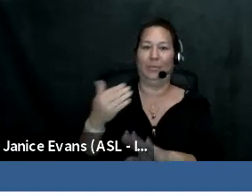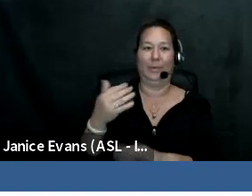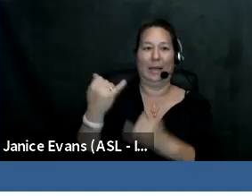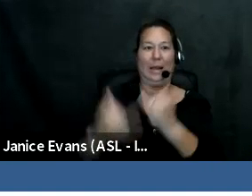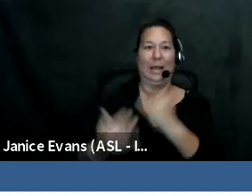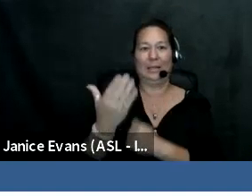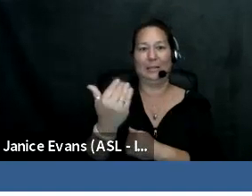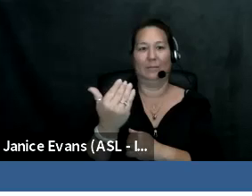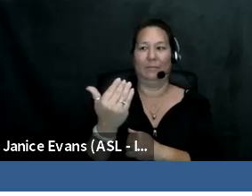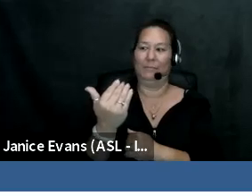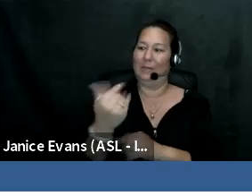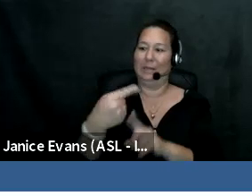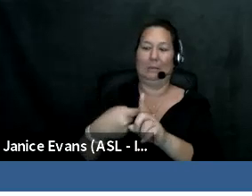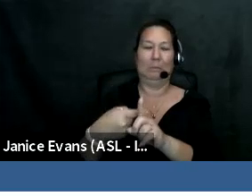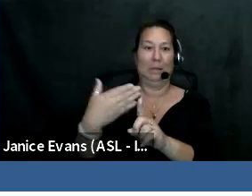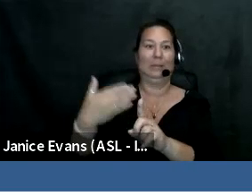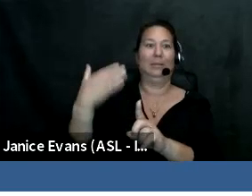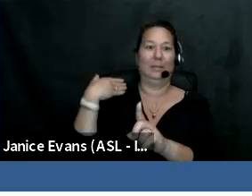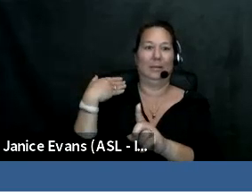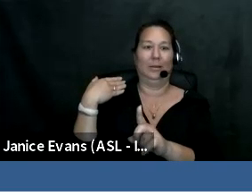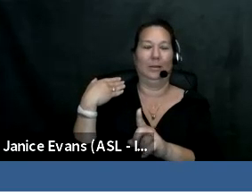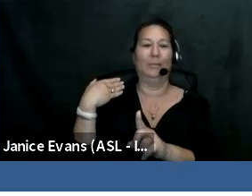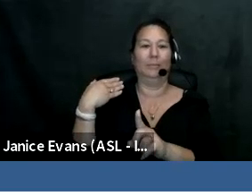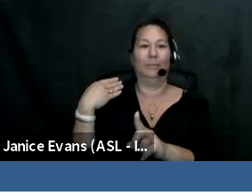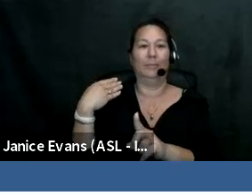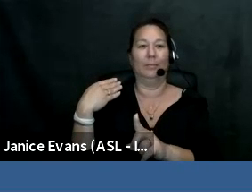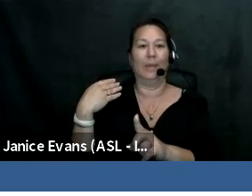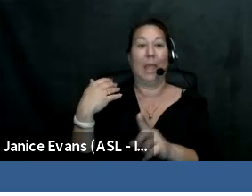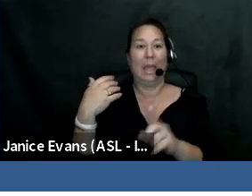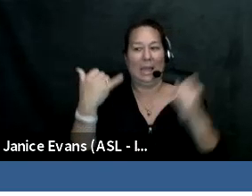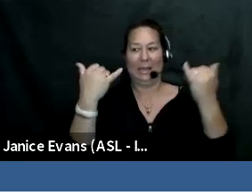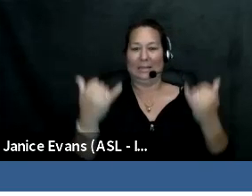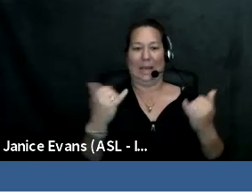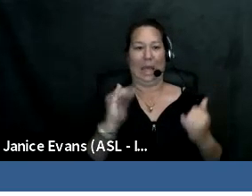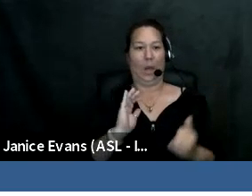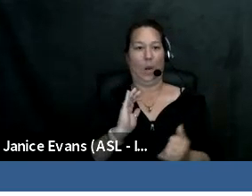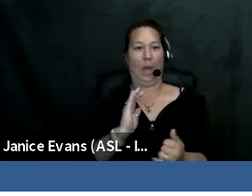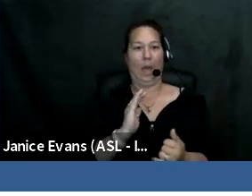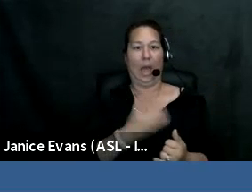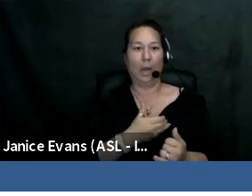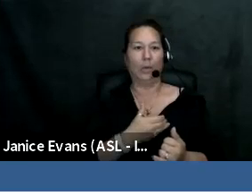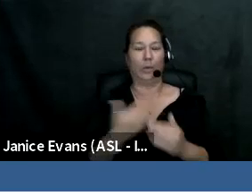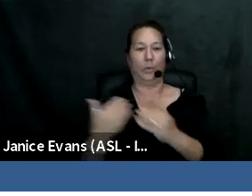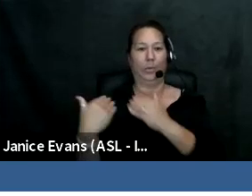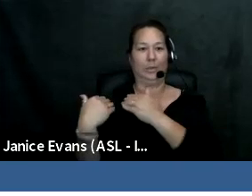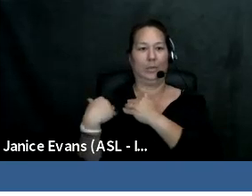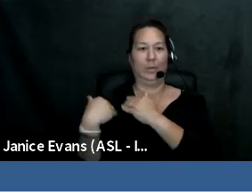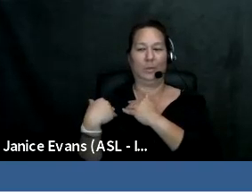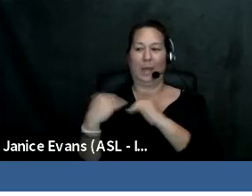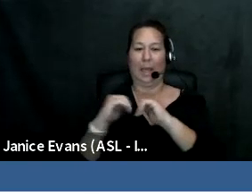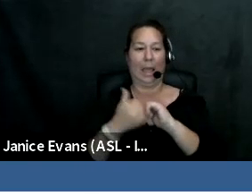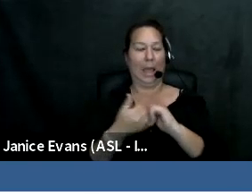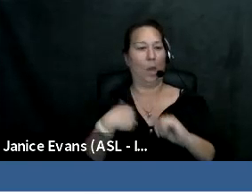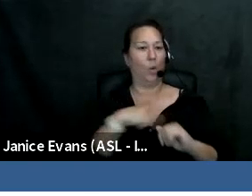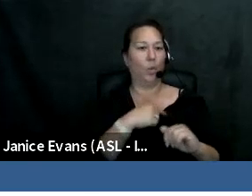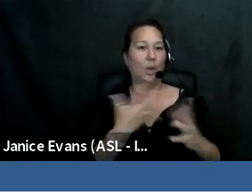so, it's now on us. It's now about how we want to live, how healthy